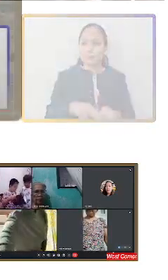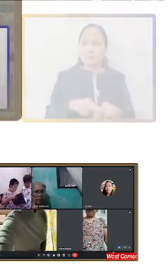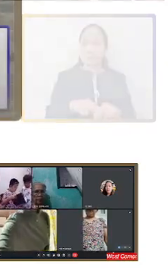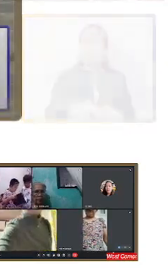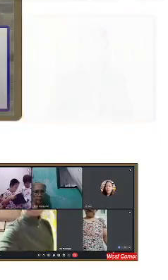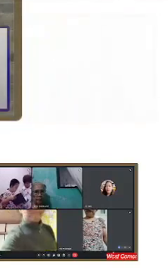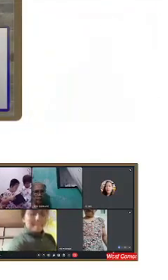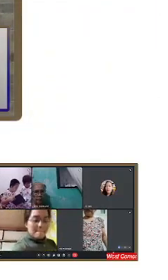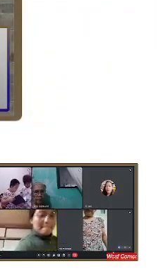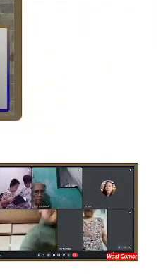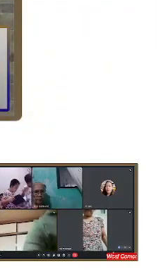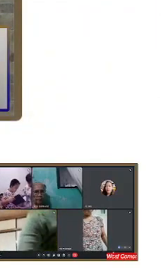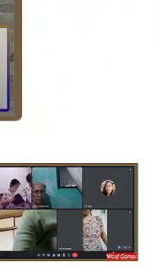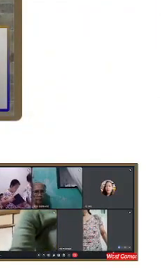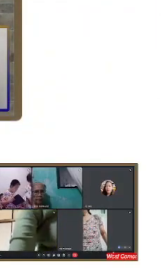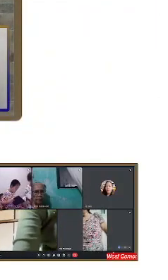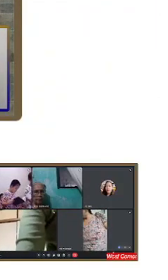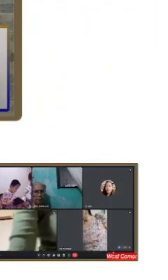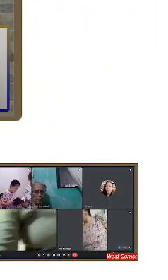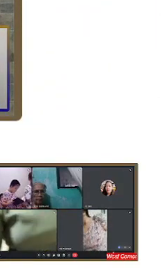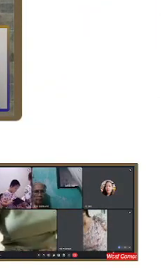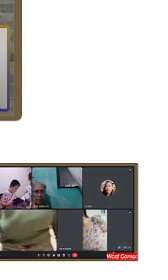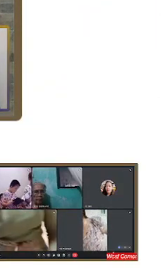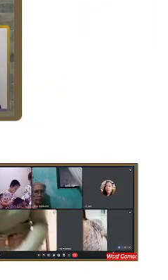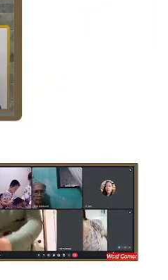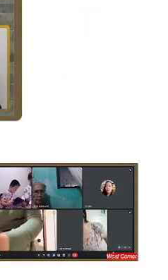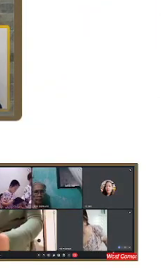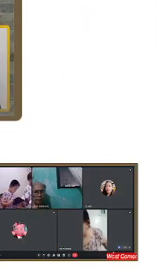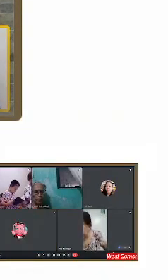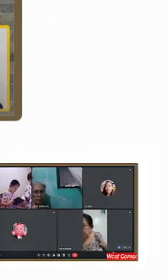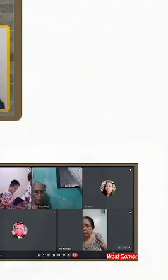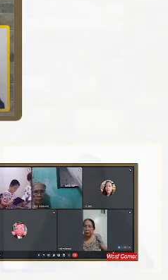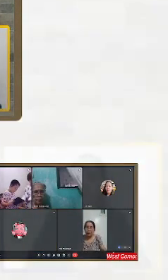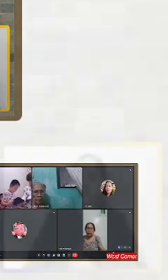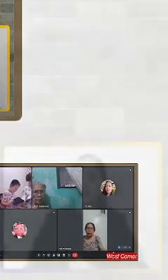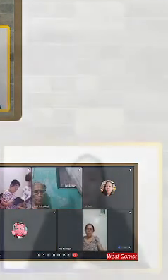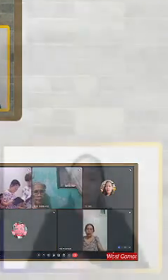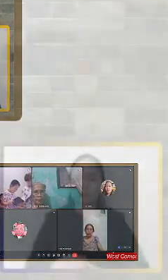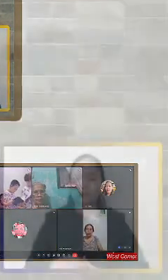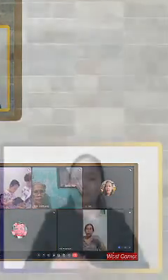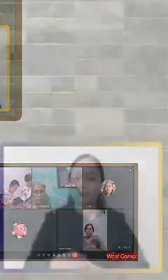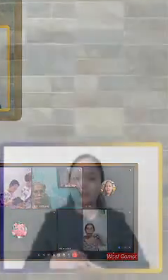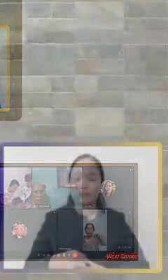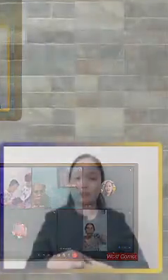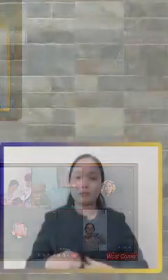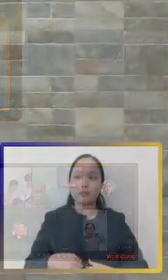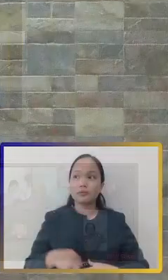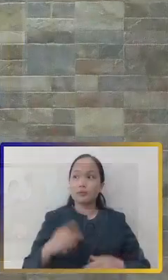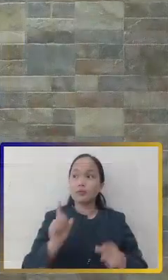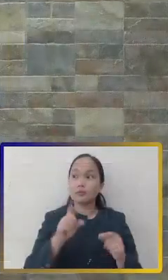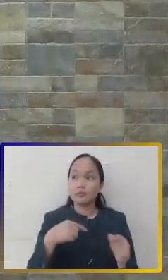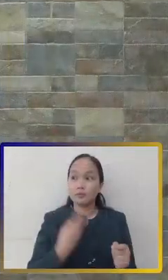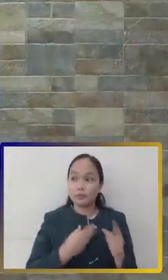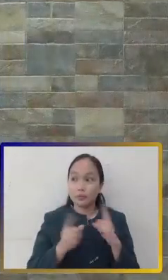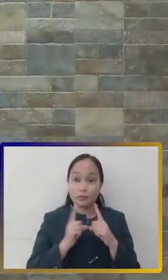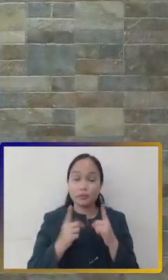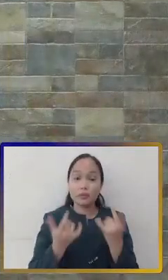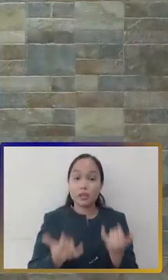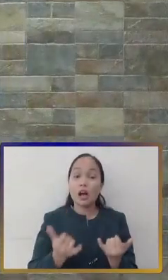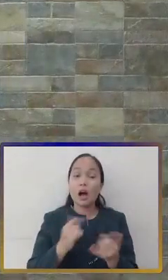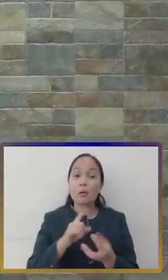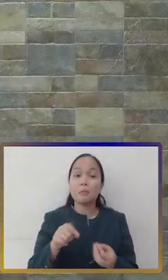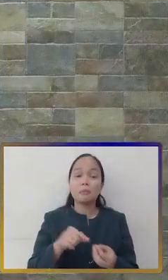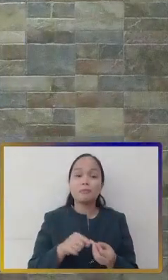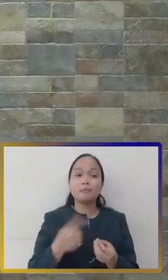brethren, we're going to talk about an exceptional ministry. Now, sabi ko po sa inyo kanina,